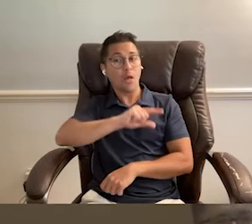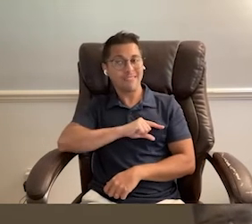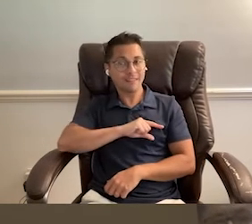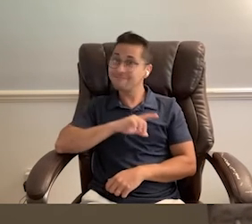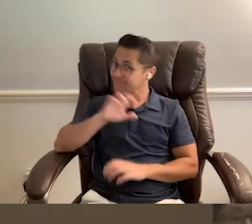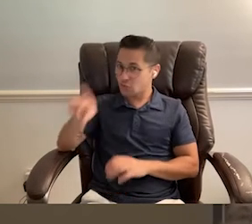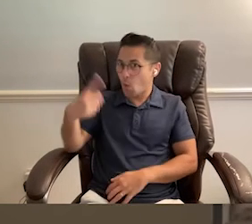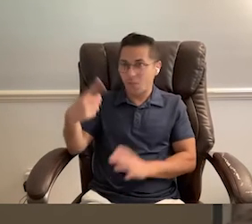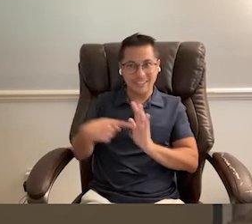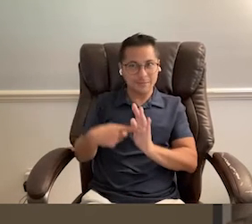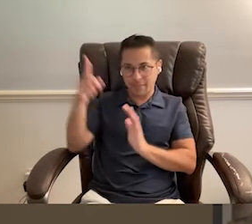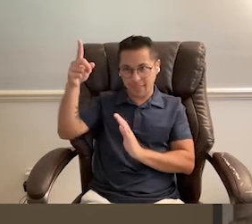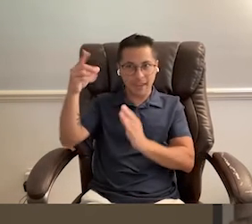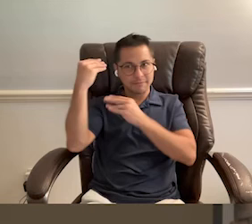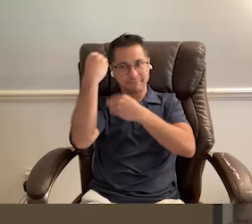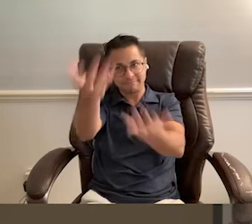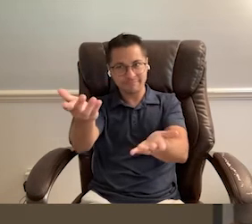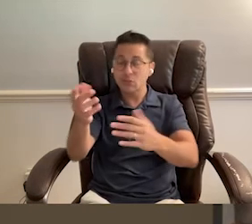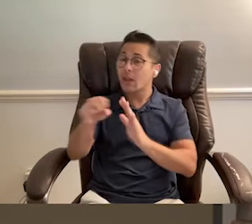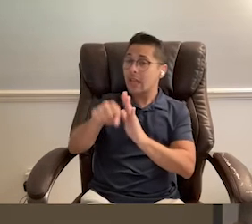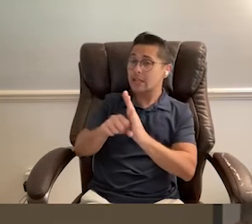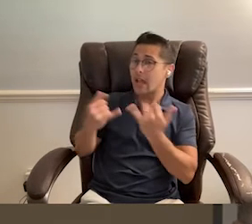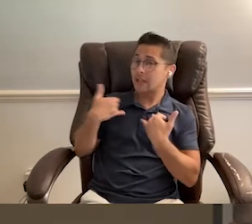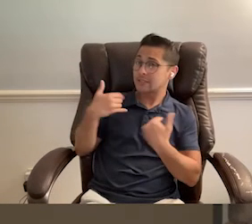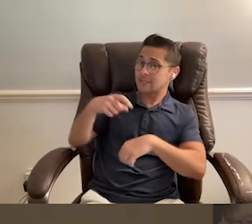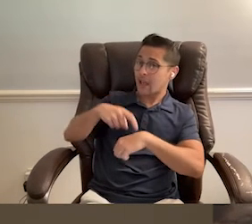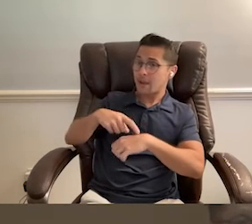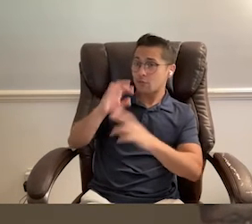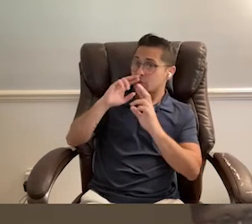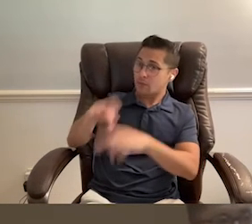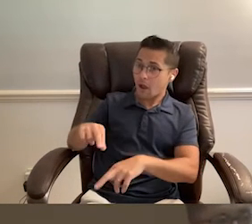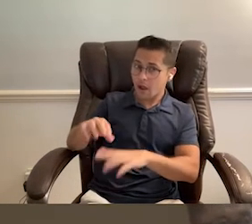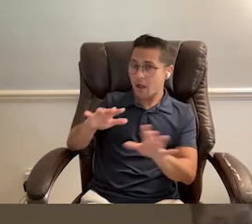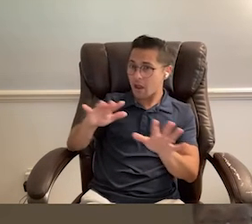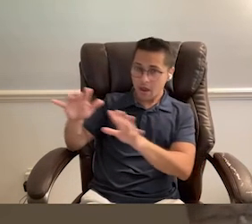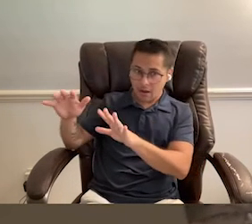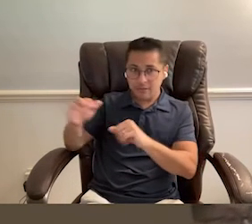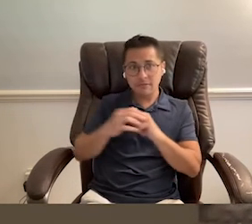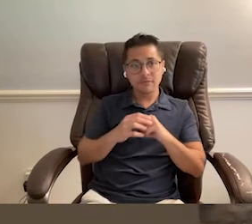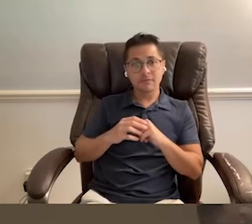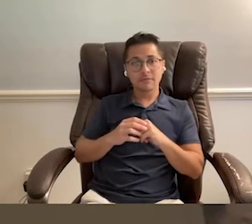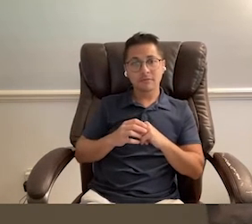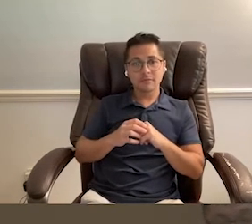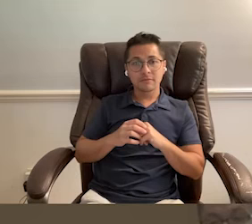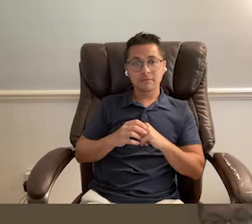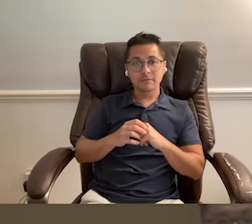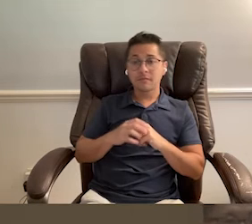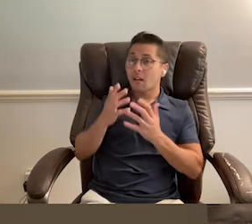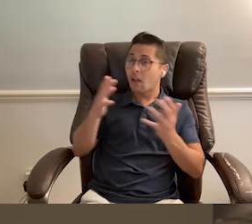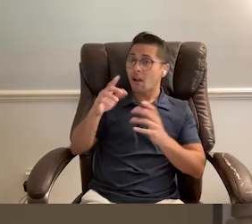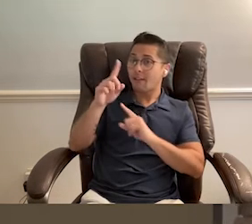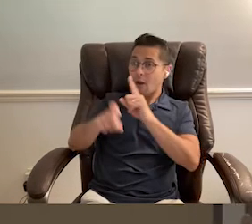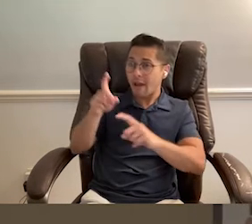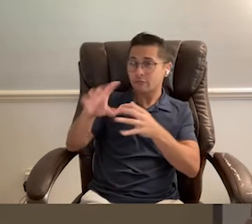the states had times to respond while the final regulations were being finalized. So, and a lot of the questions were all about qualified